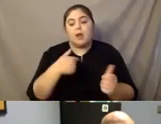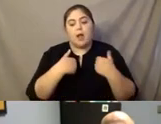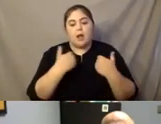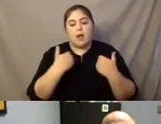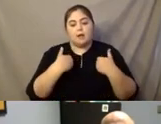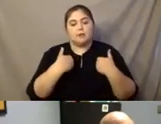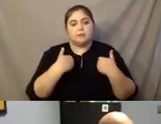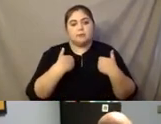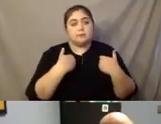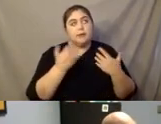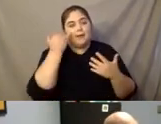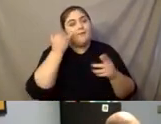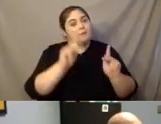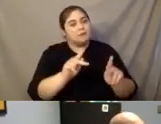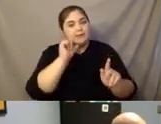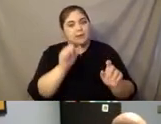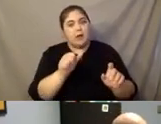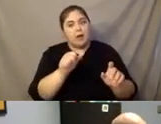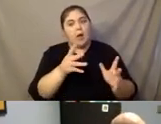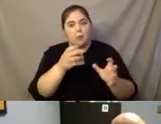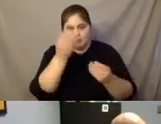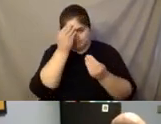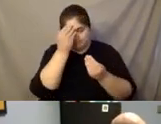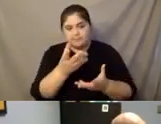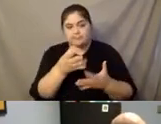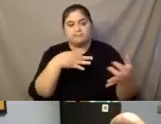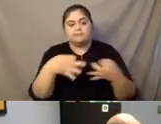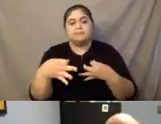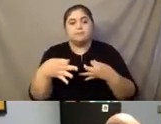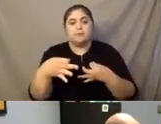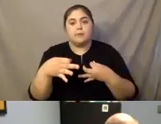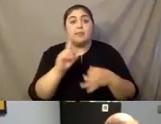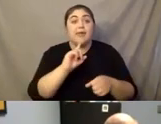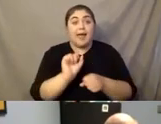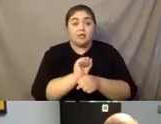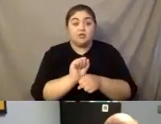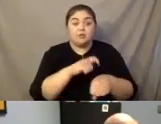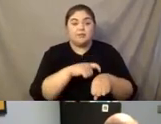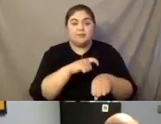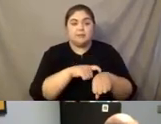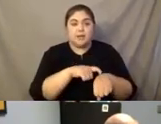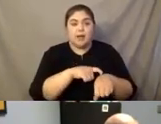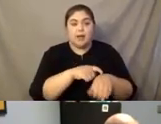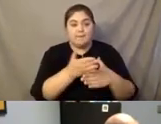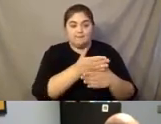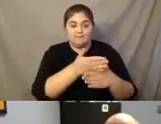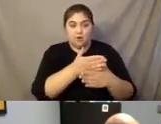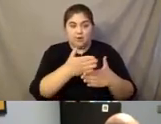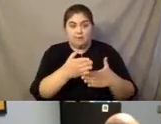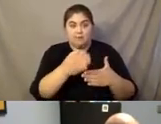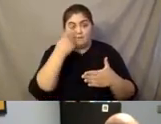So if they couldn't be evicted, and I want to give the time frame on this, the actual time frame for staying these